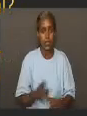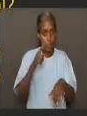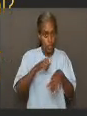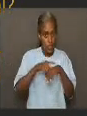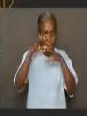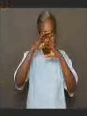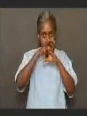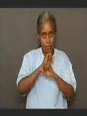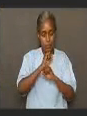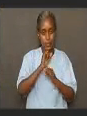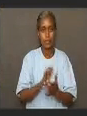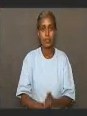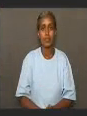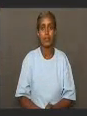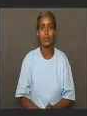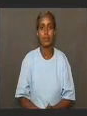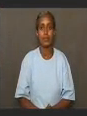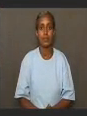Time's up.